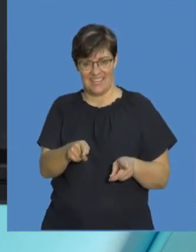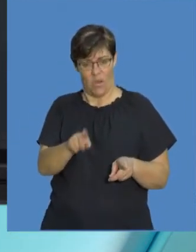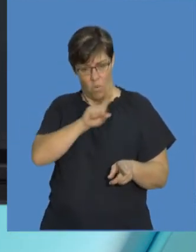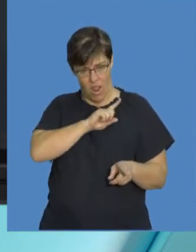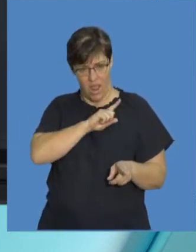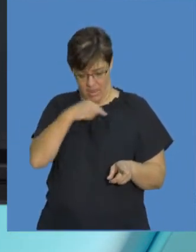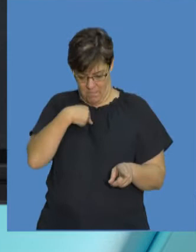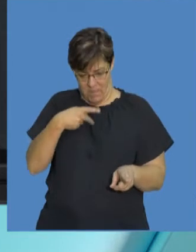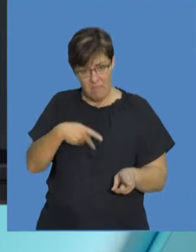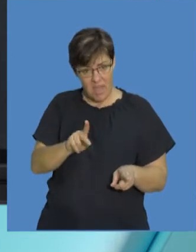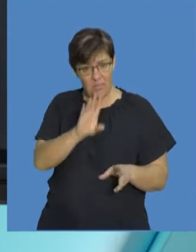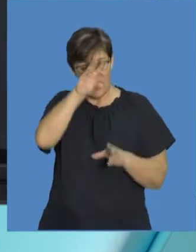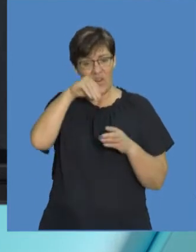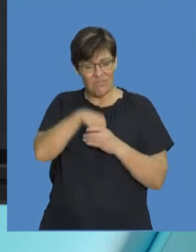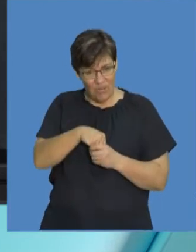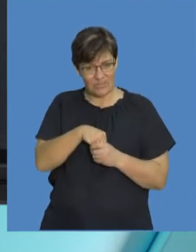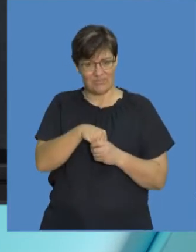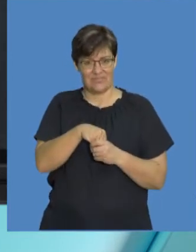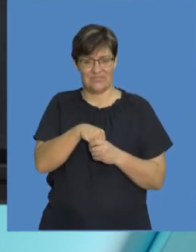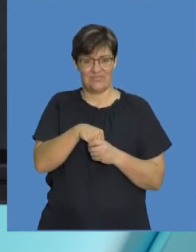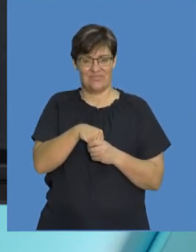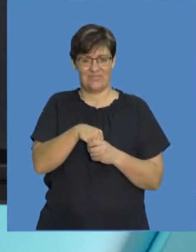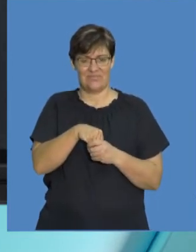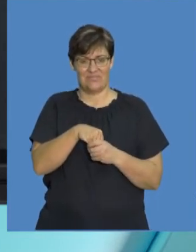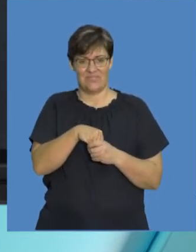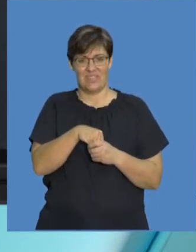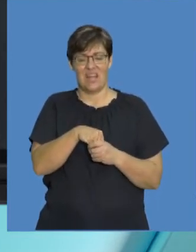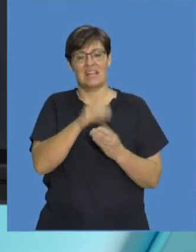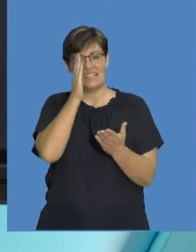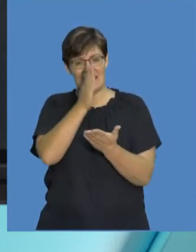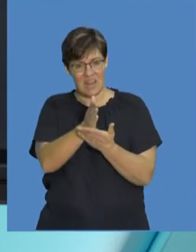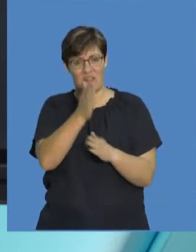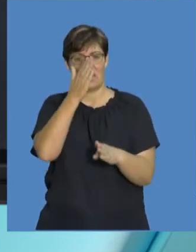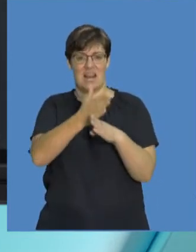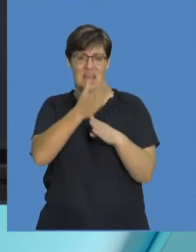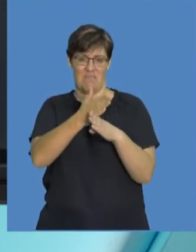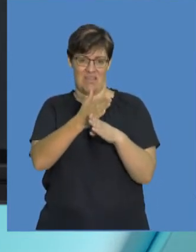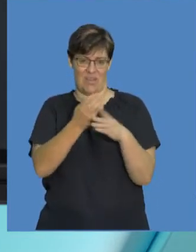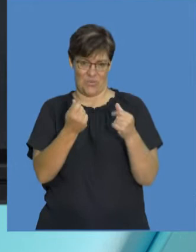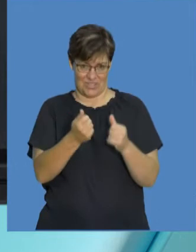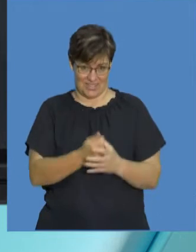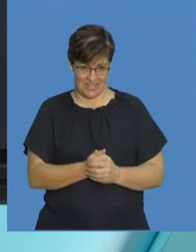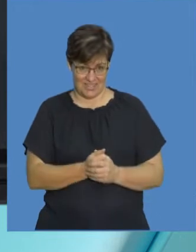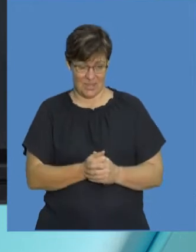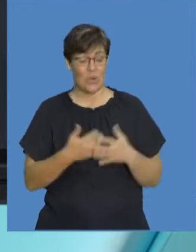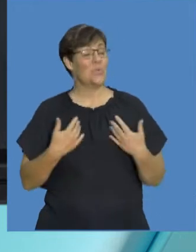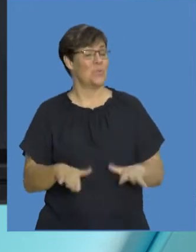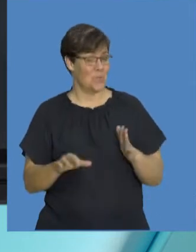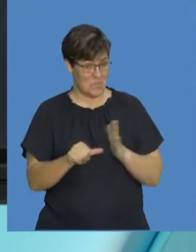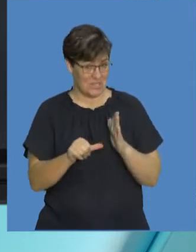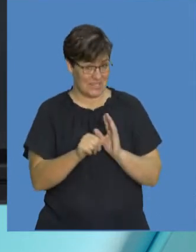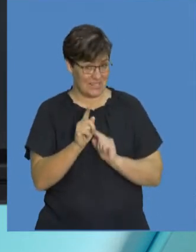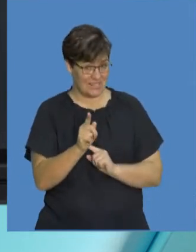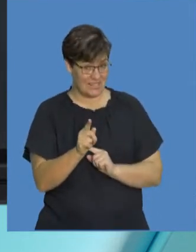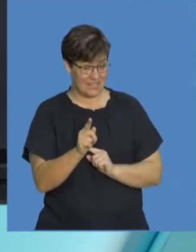cost has to be part and parcel of your direct labor. Very, very,